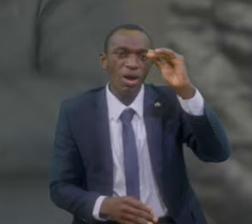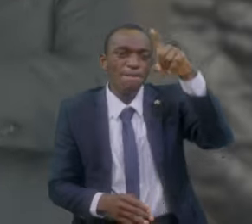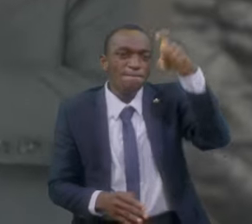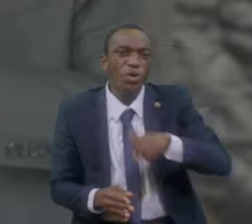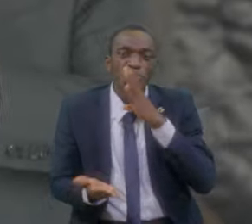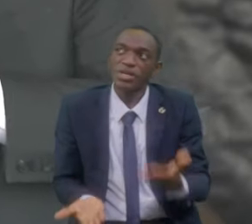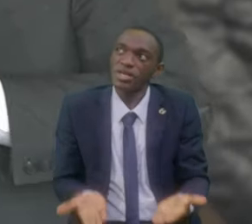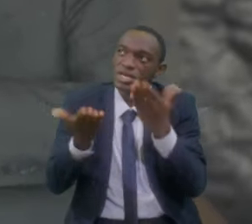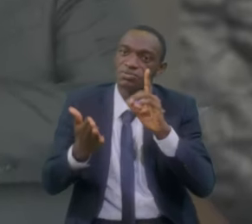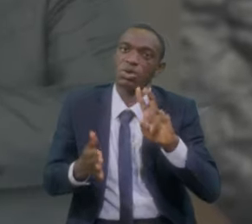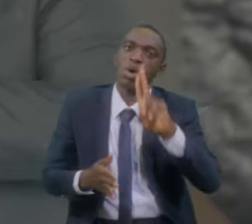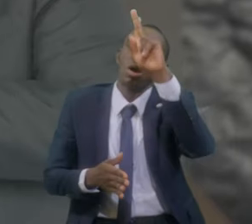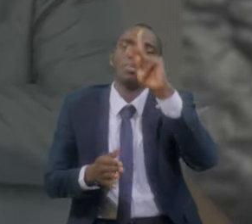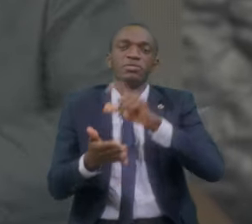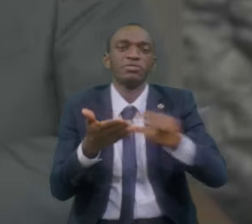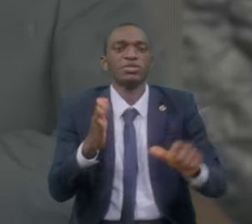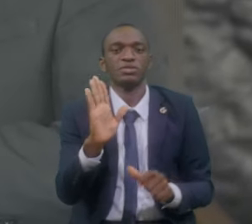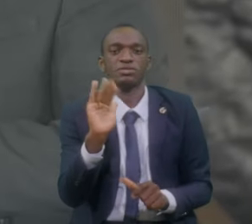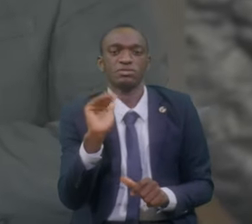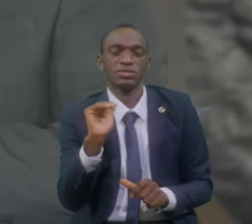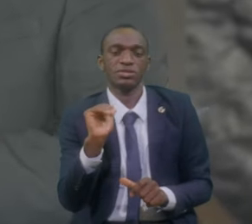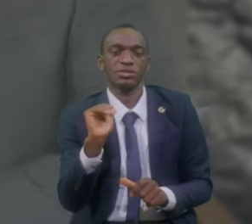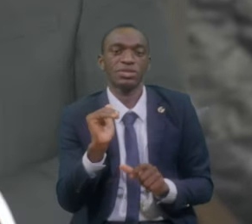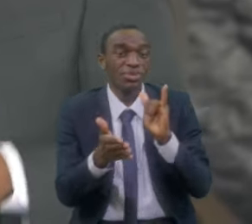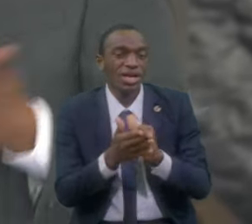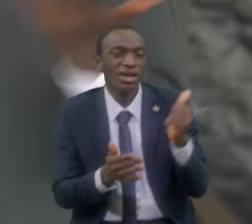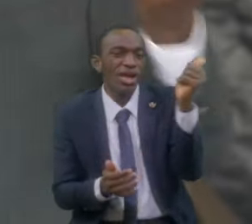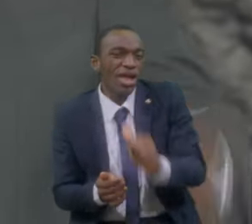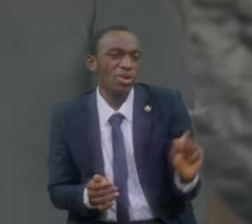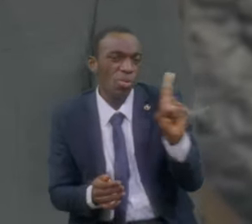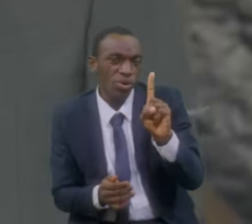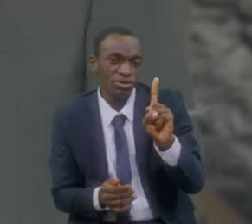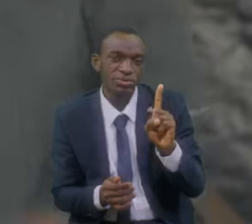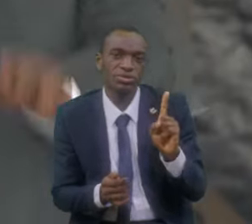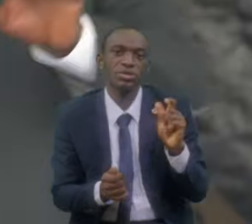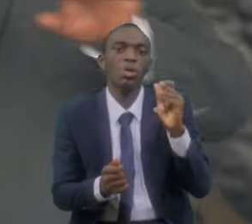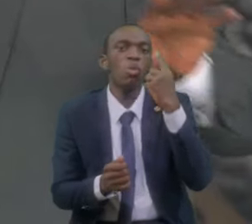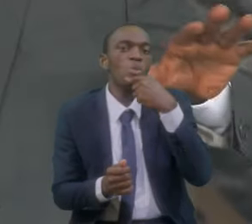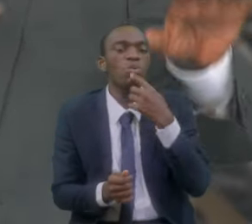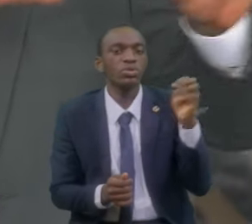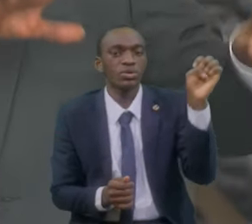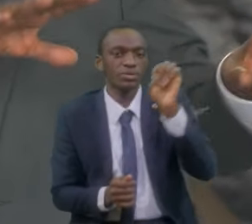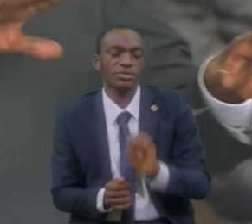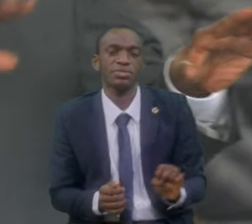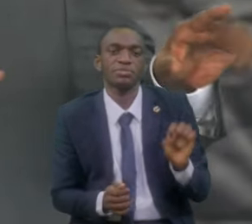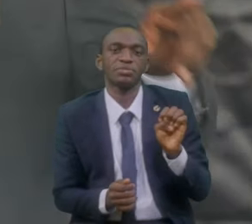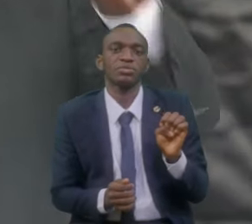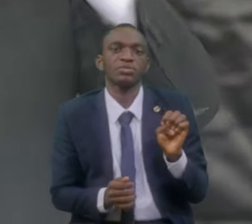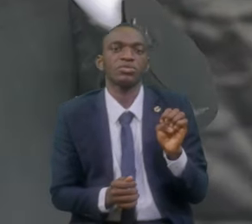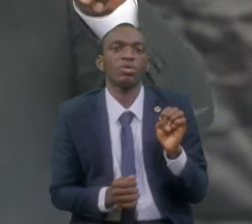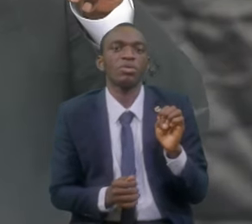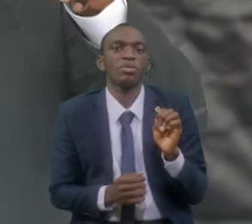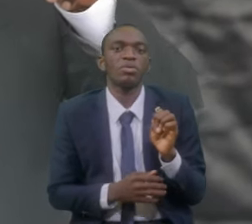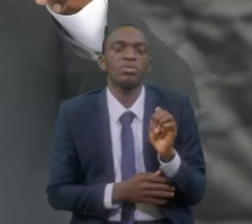15, that whosoever believes on him, that's a look now,